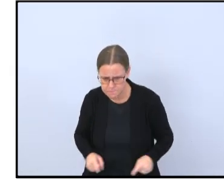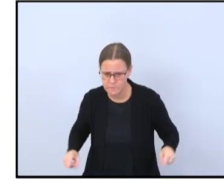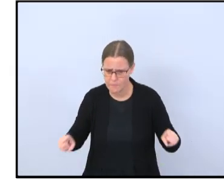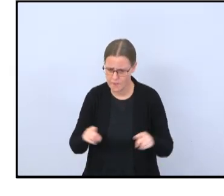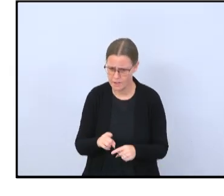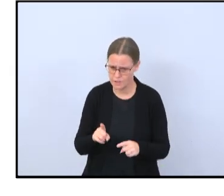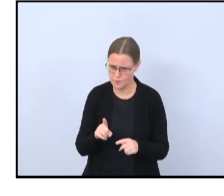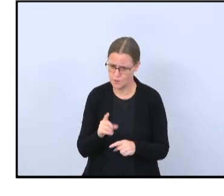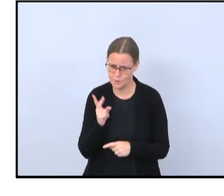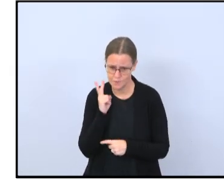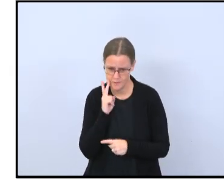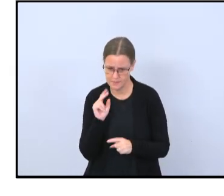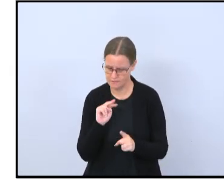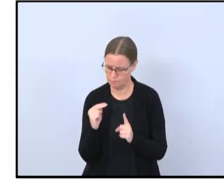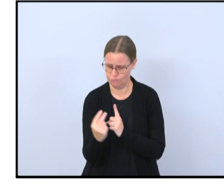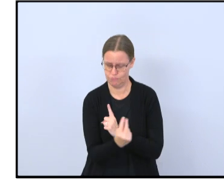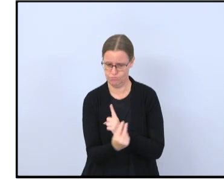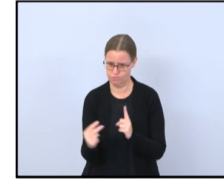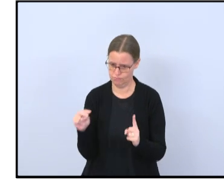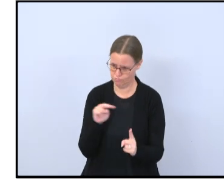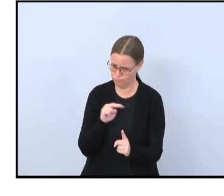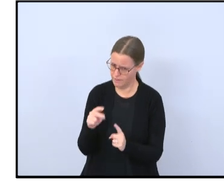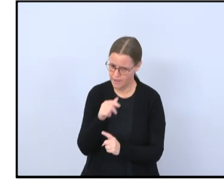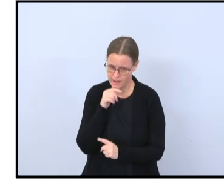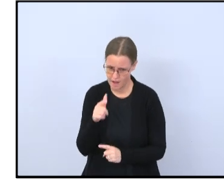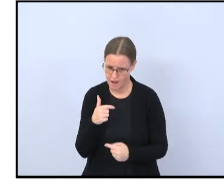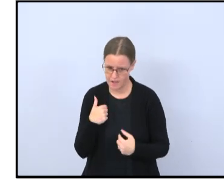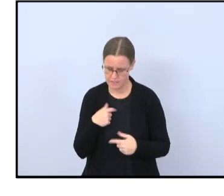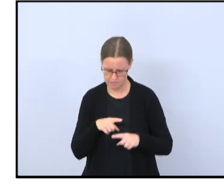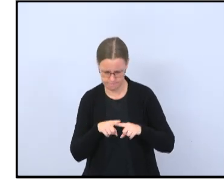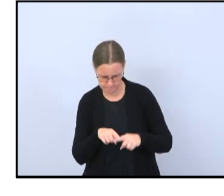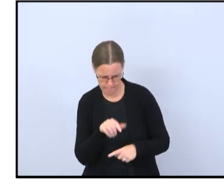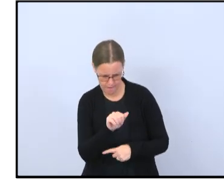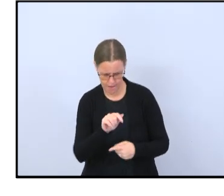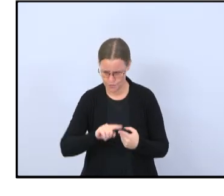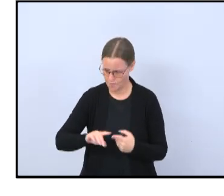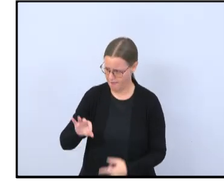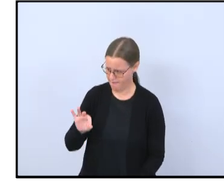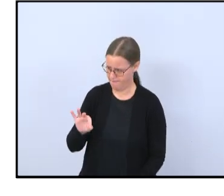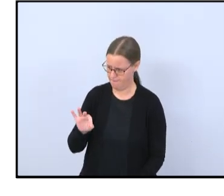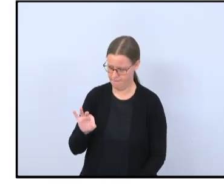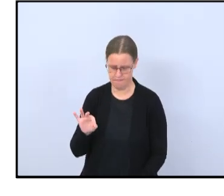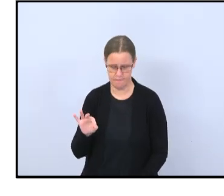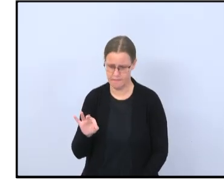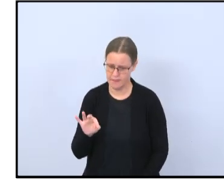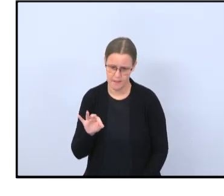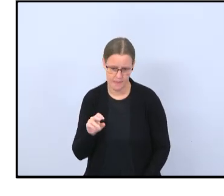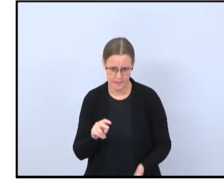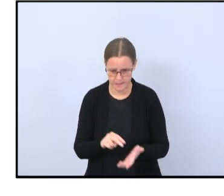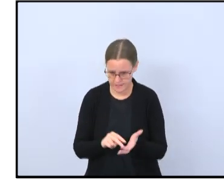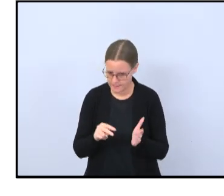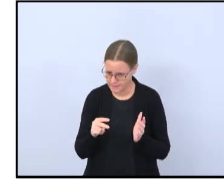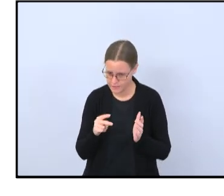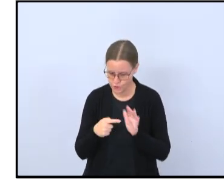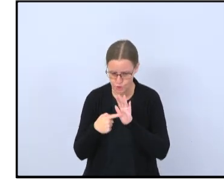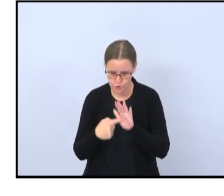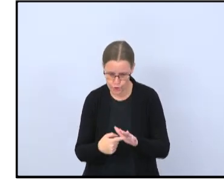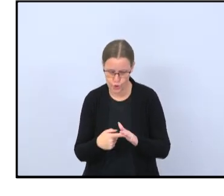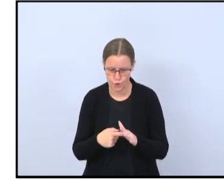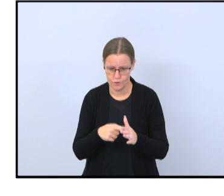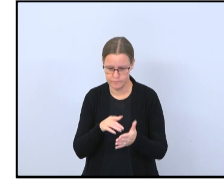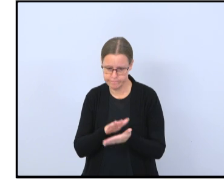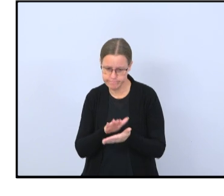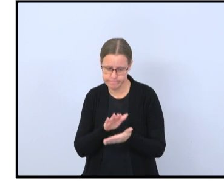drawing conclusions based solely on A through F ratings. These labels do not capture the heart of what our schools do every day to